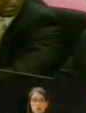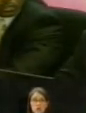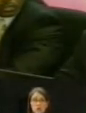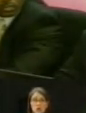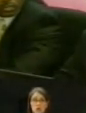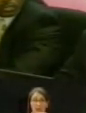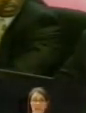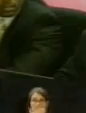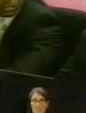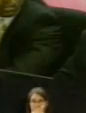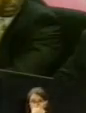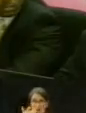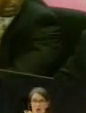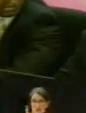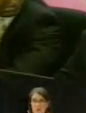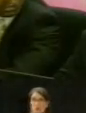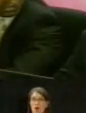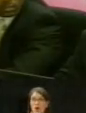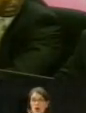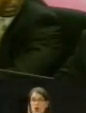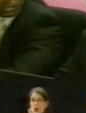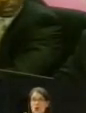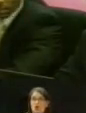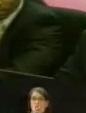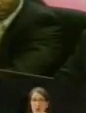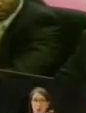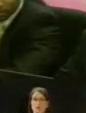And a good court can make an argument that those persons who we bring back to vote don't have the right to vote.